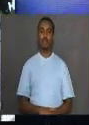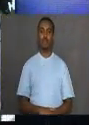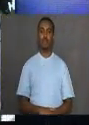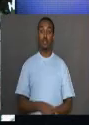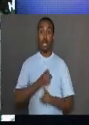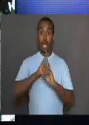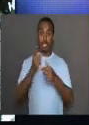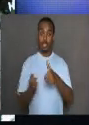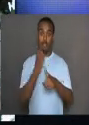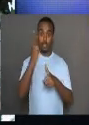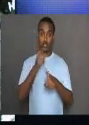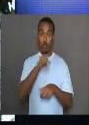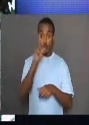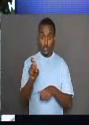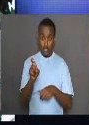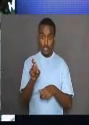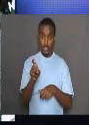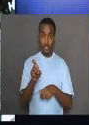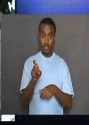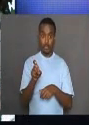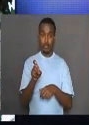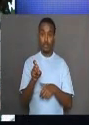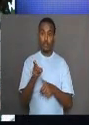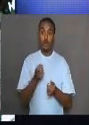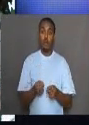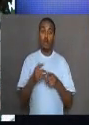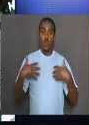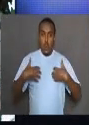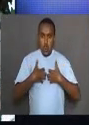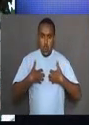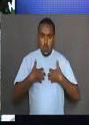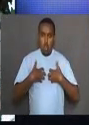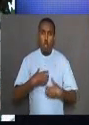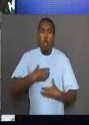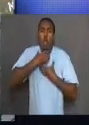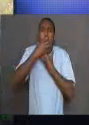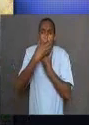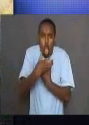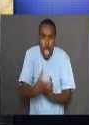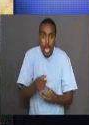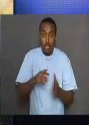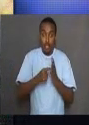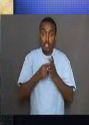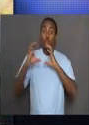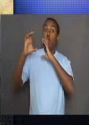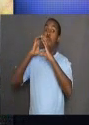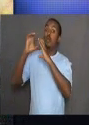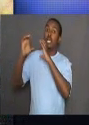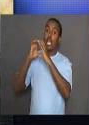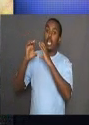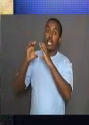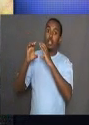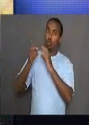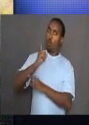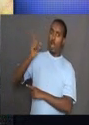To answer the first question, when a chimpanzee shrieks, it is communicating